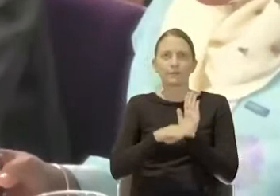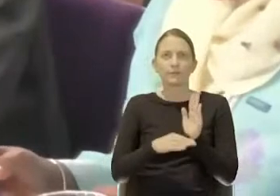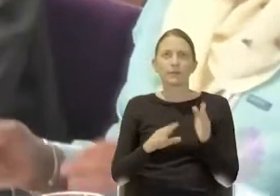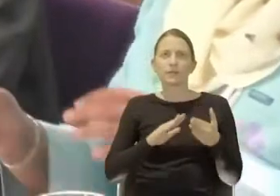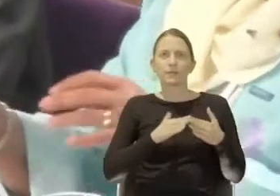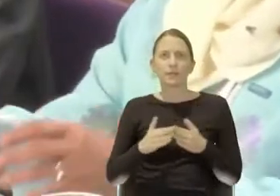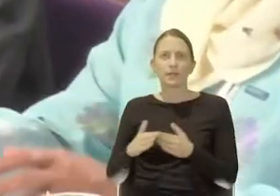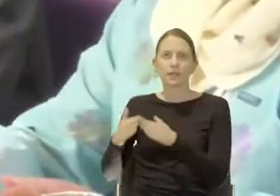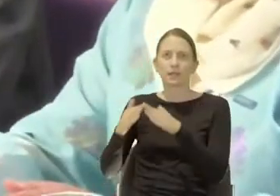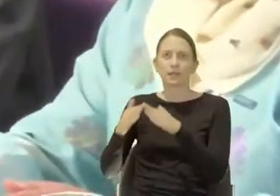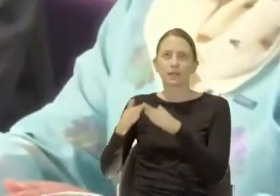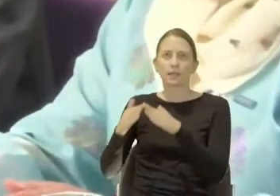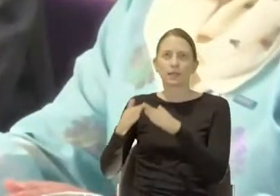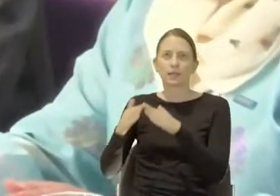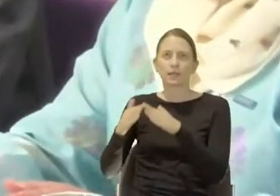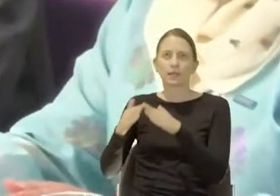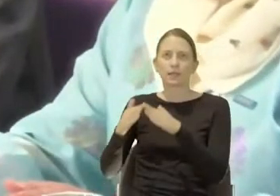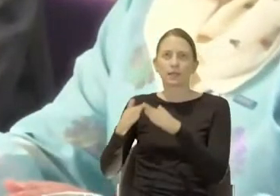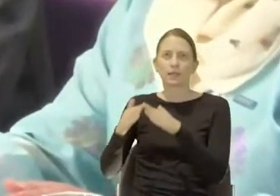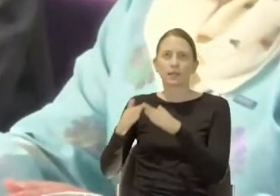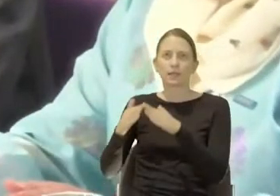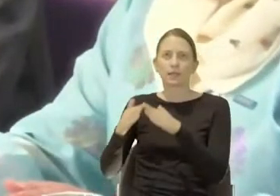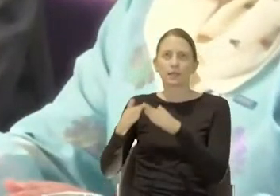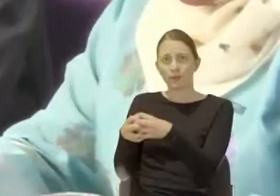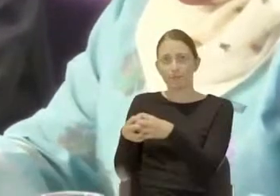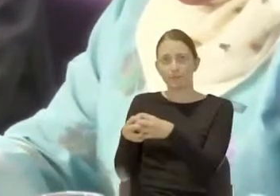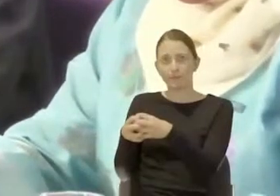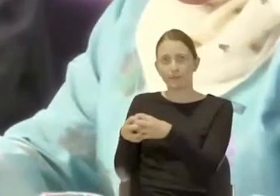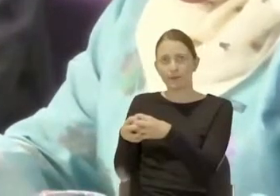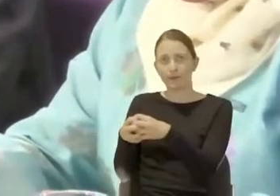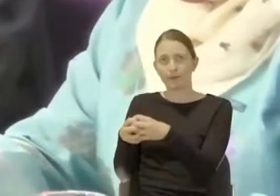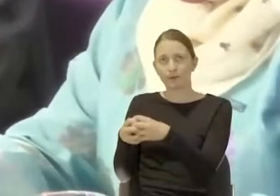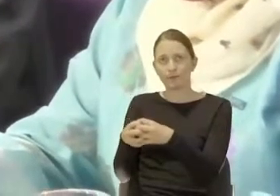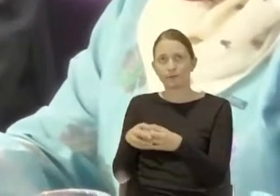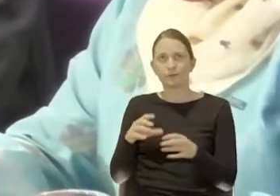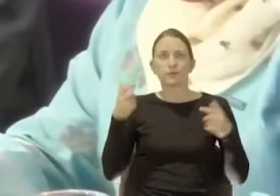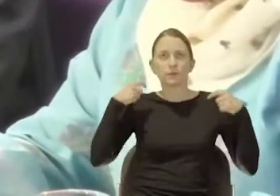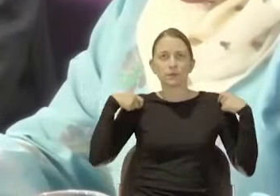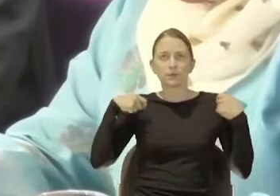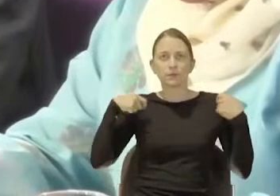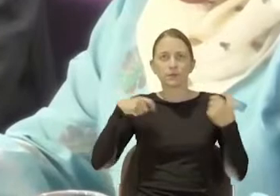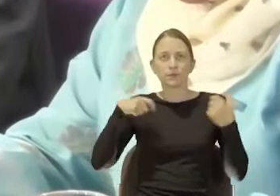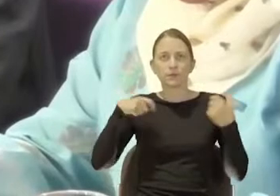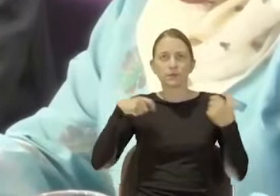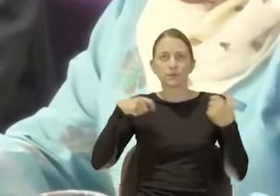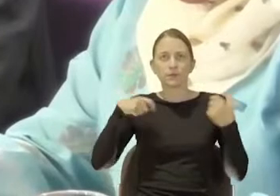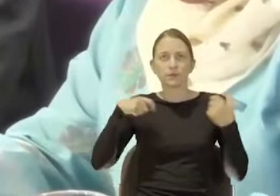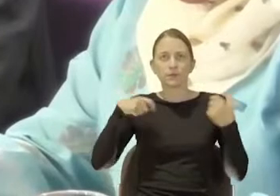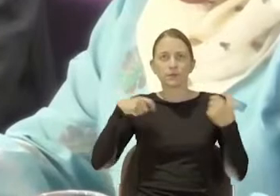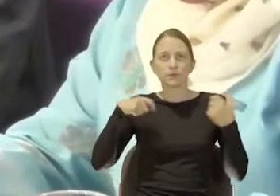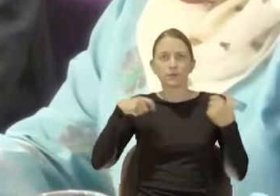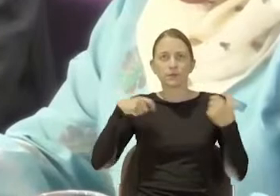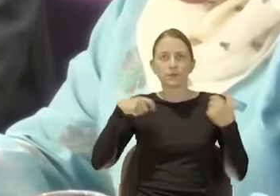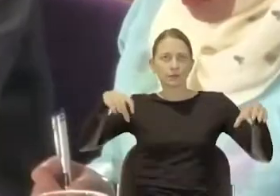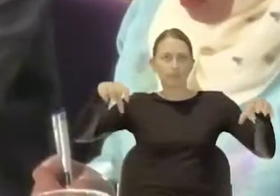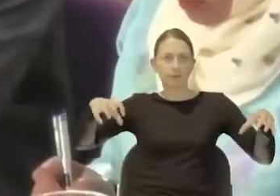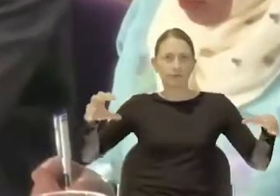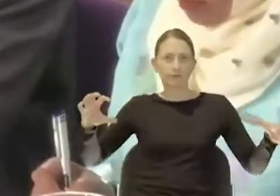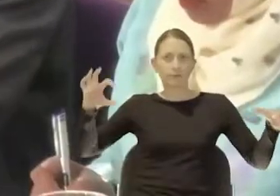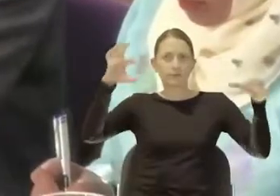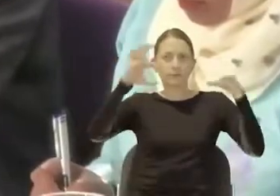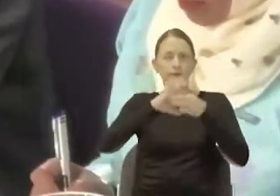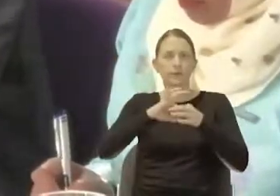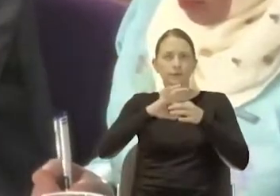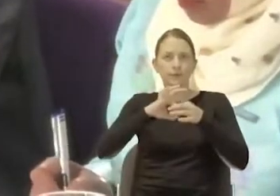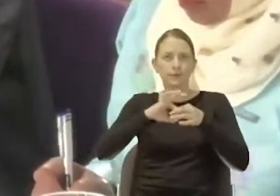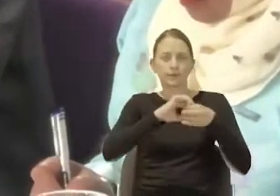General Assembly and the UN Secretariat. As co-founding chair, along with my